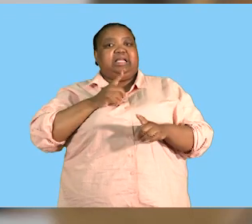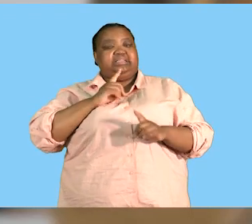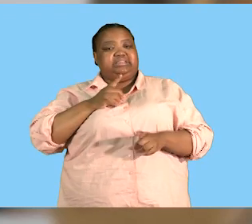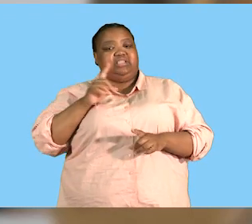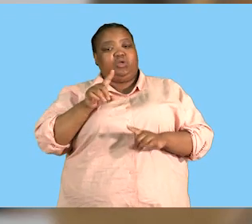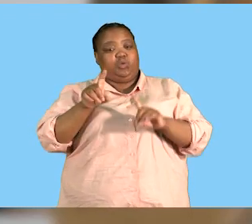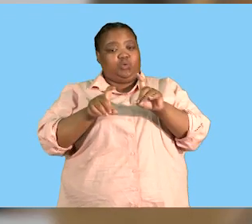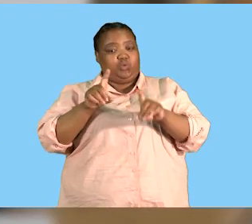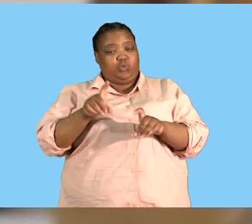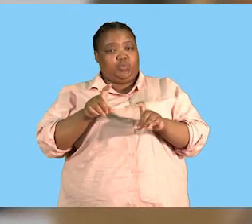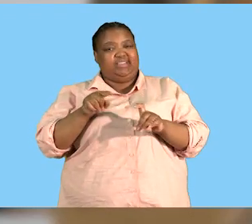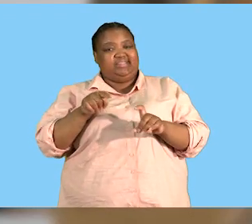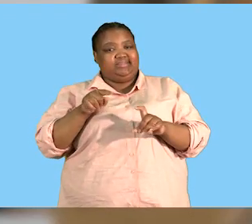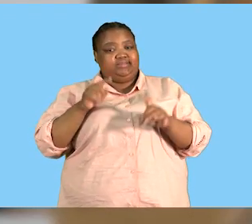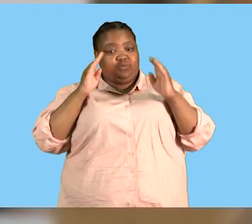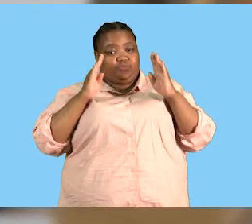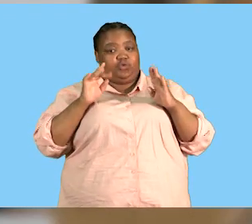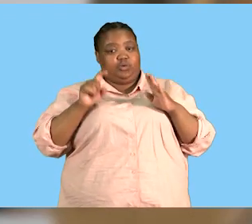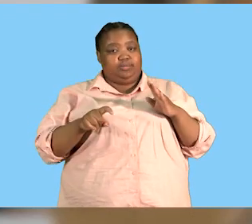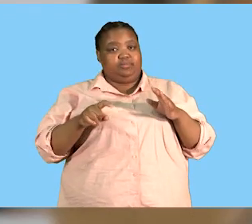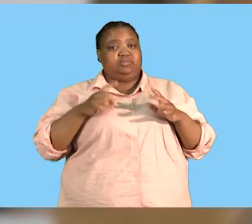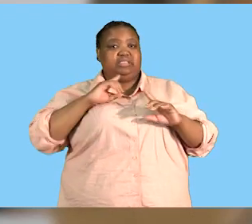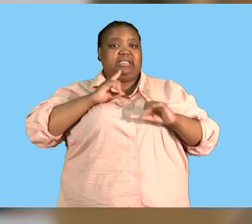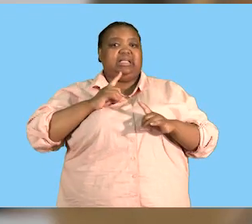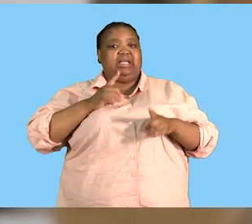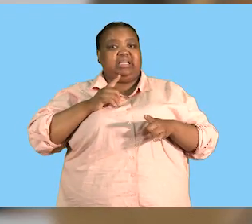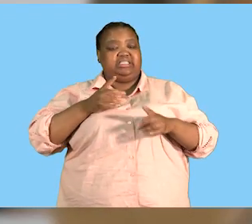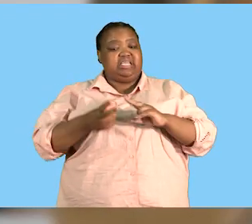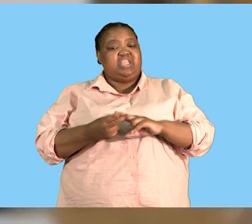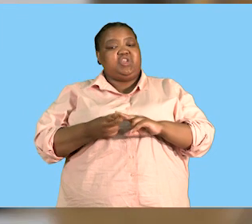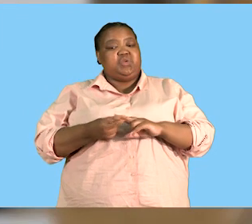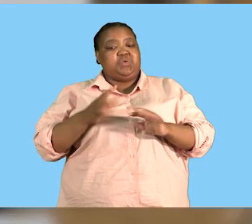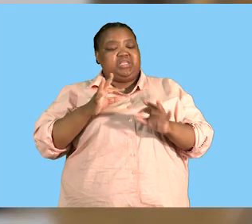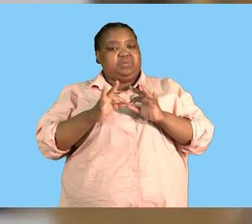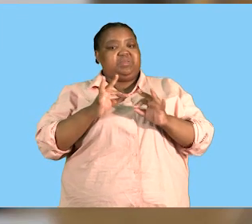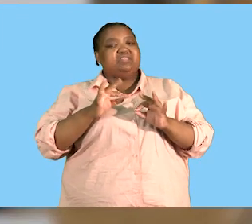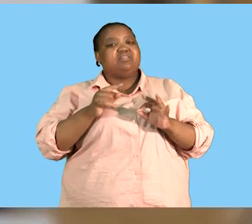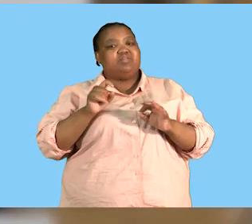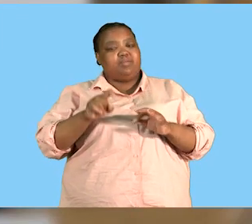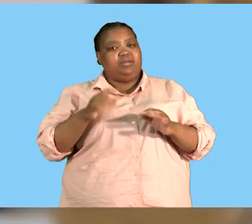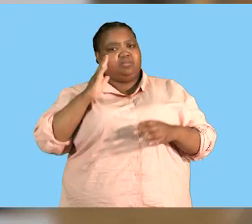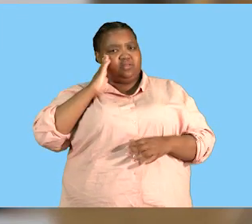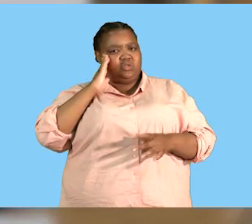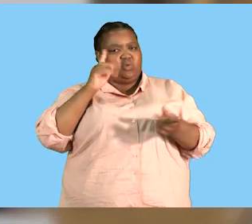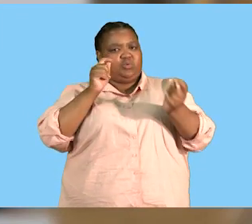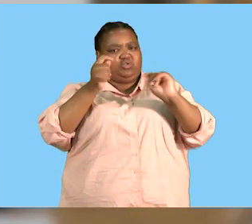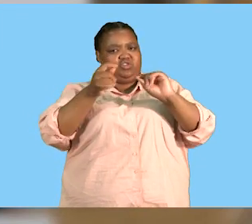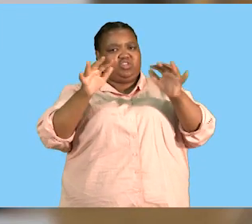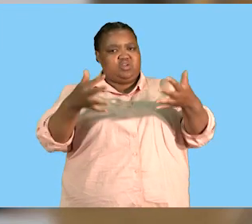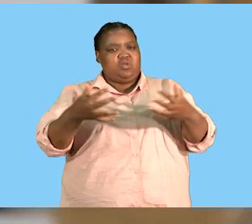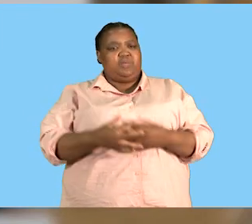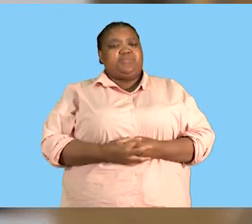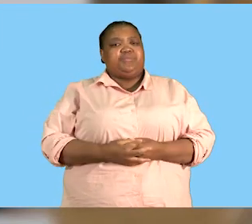answer or to the question where they ask you to give the answer in a specific unit. Then you'll know how to